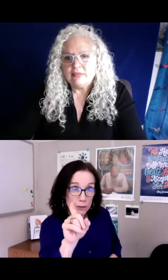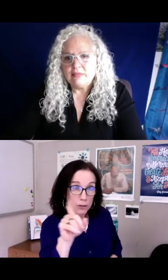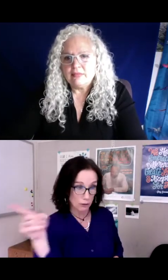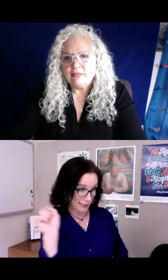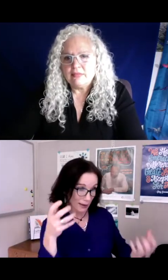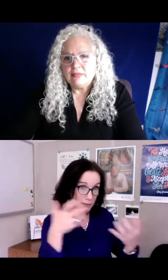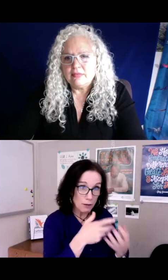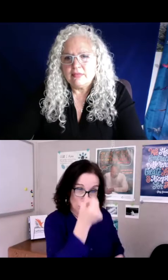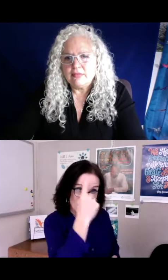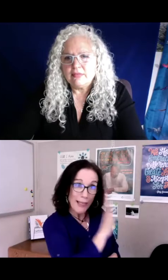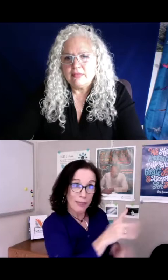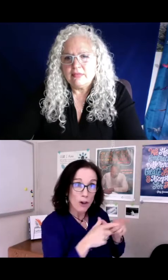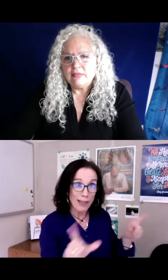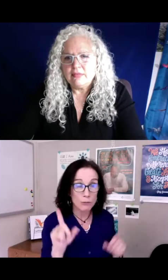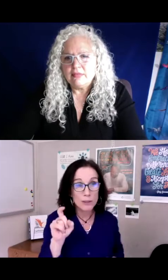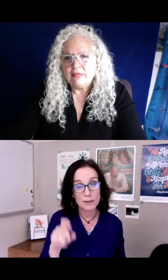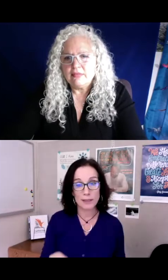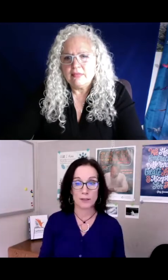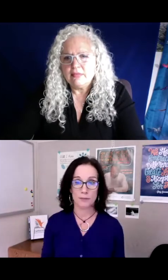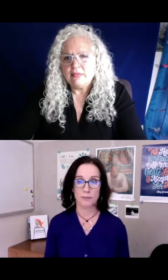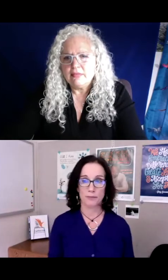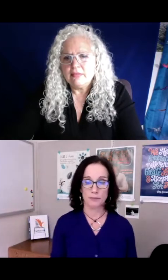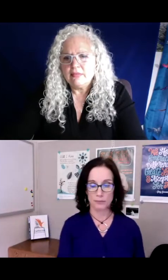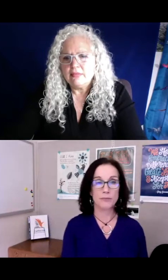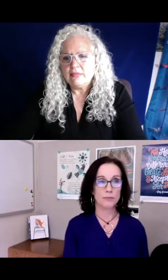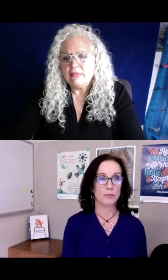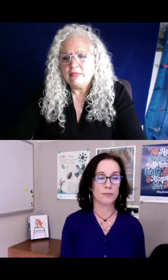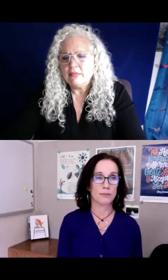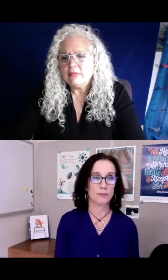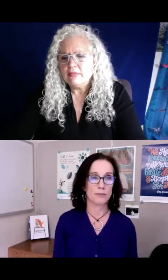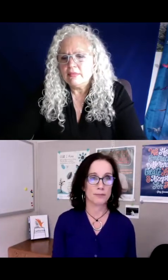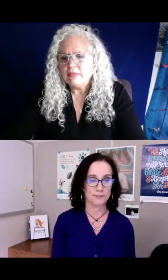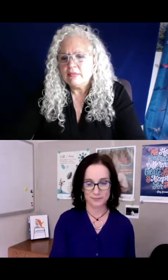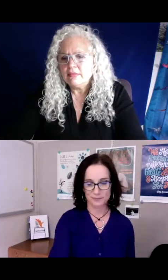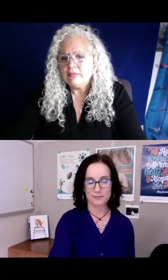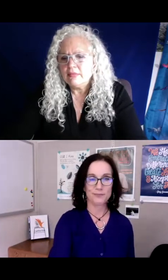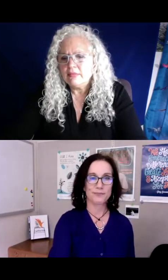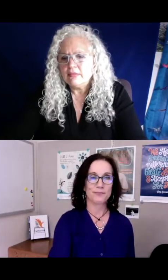my child? Can they understand where their language is?